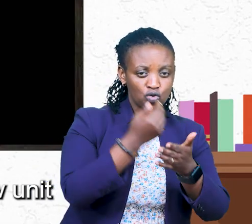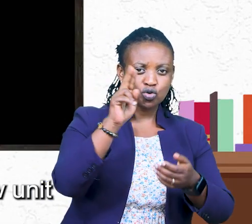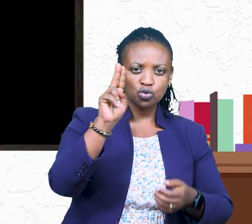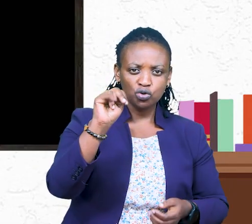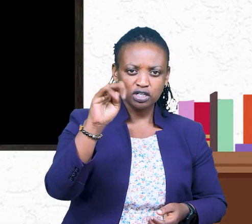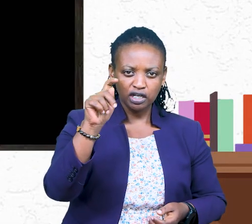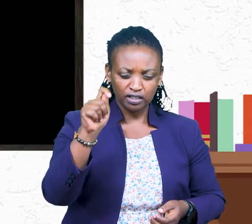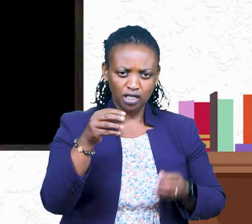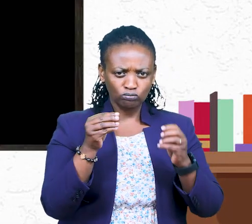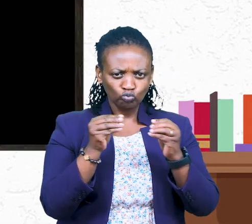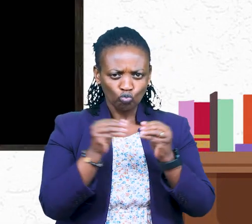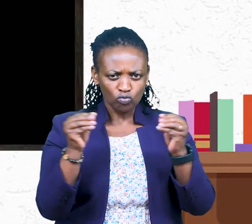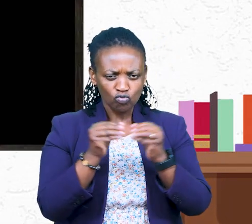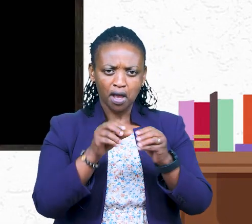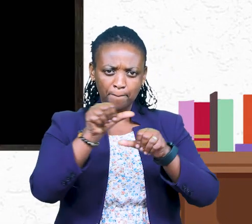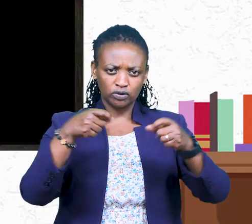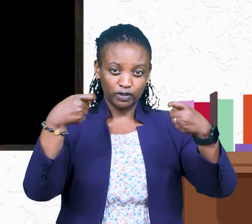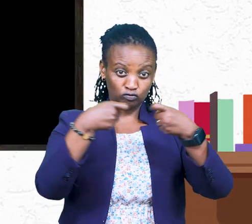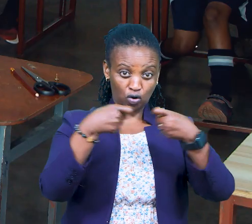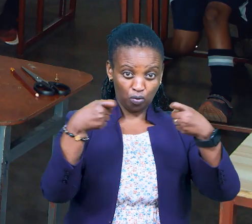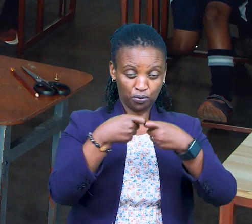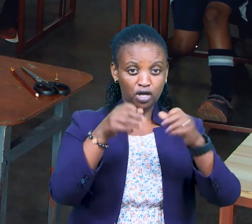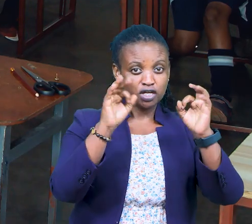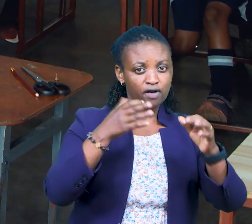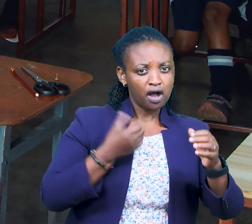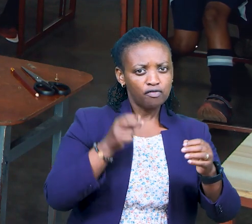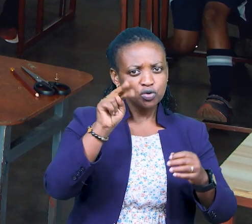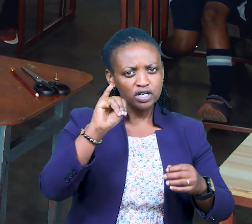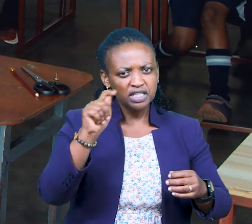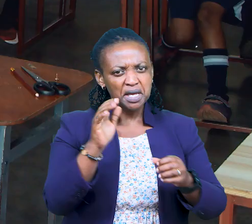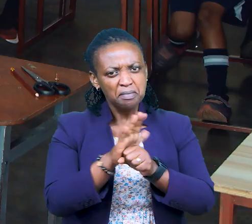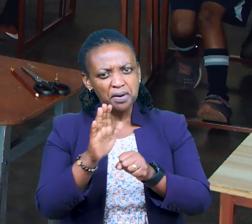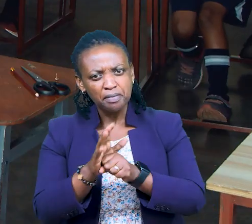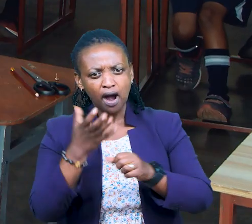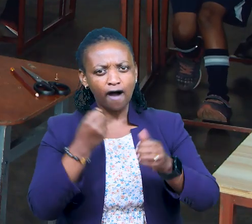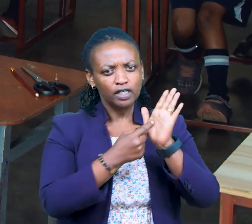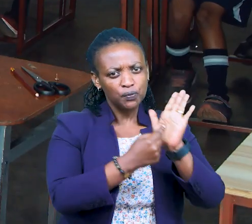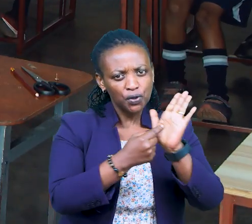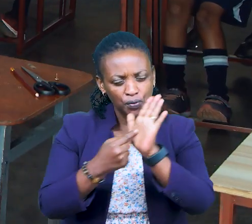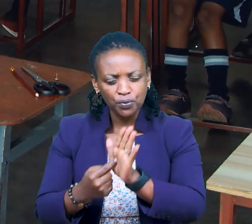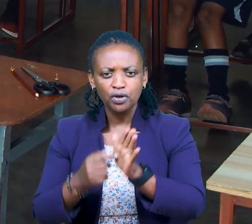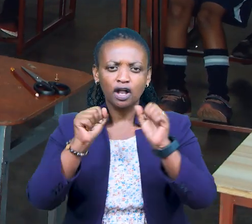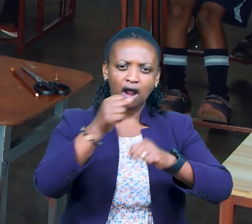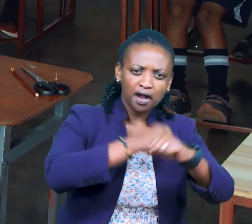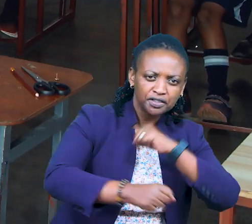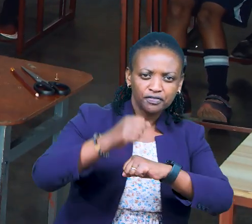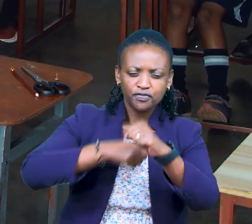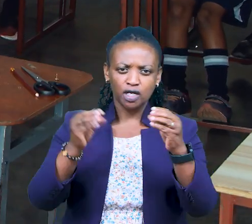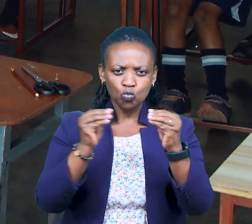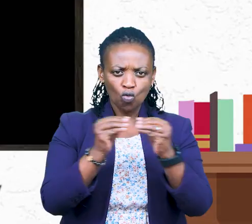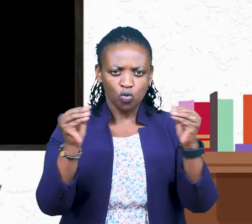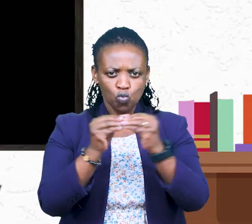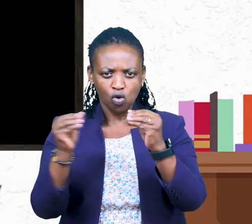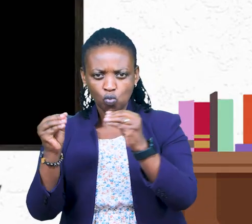new unit on magnetism and static electricity. And over the course of the unit, we'll do a lot of really cool demonstrations and